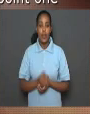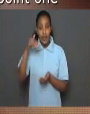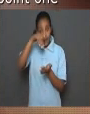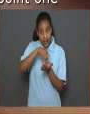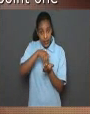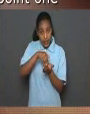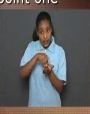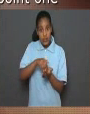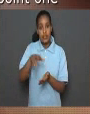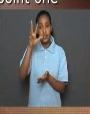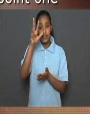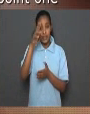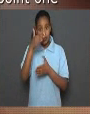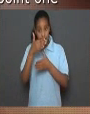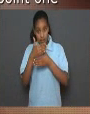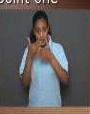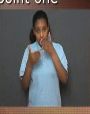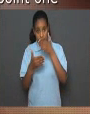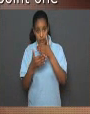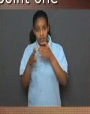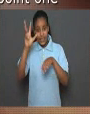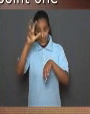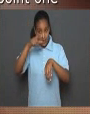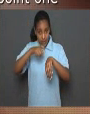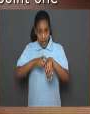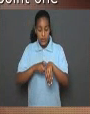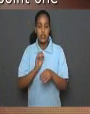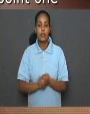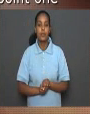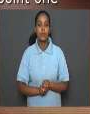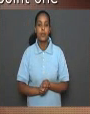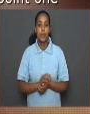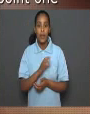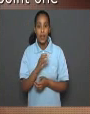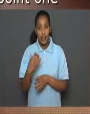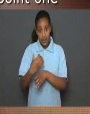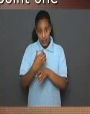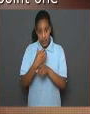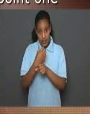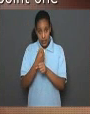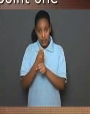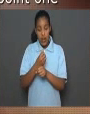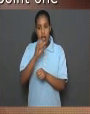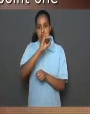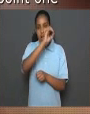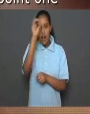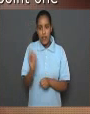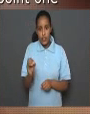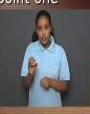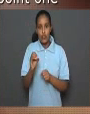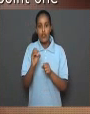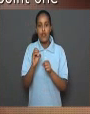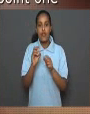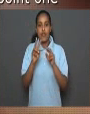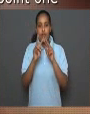Repeat these 3 steps 3 times and take the average volume